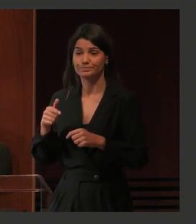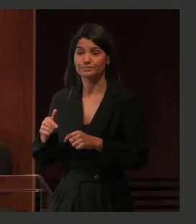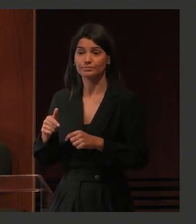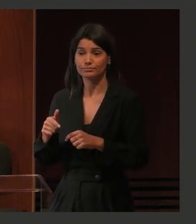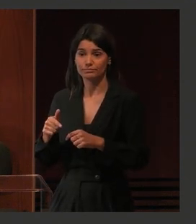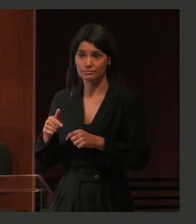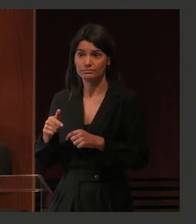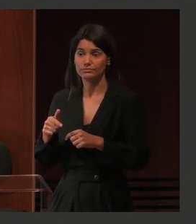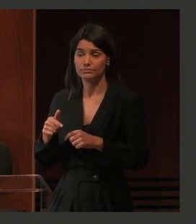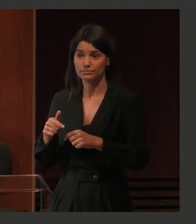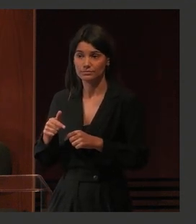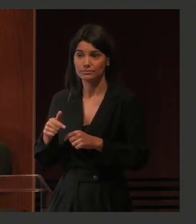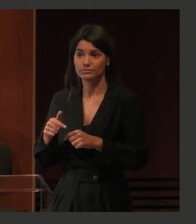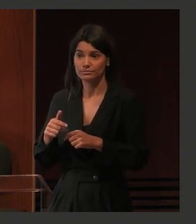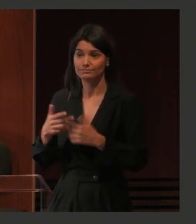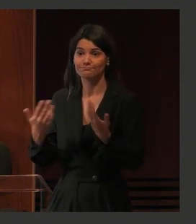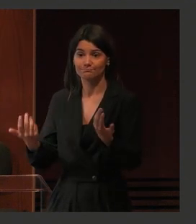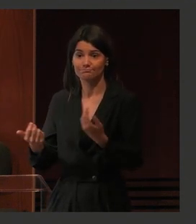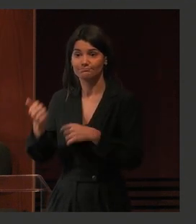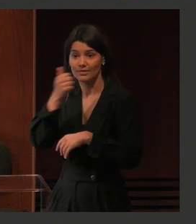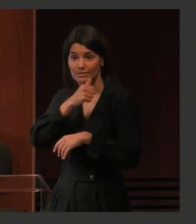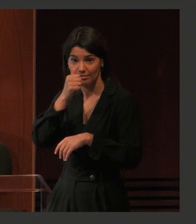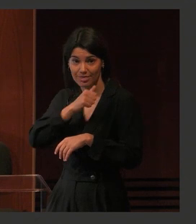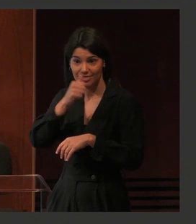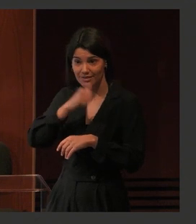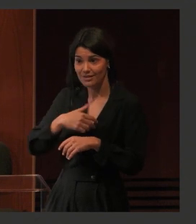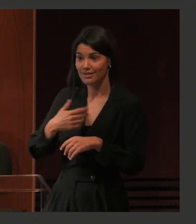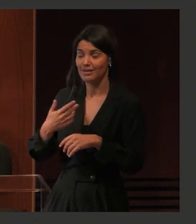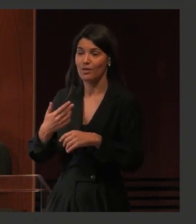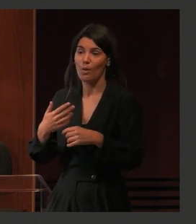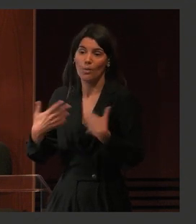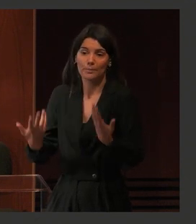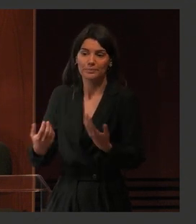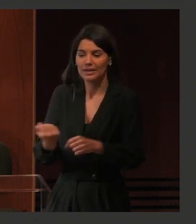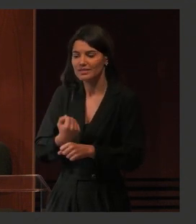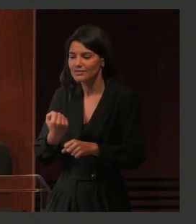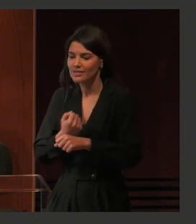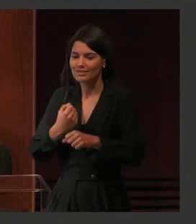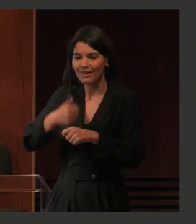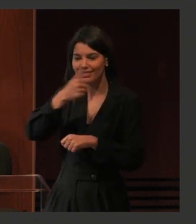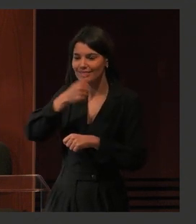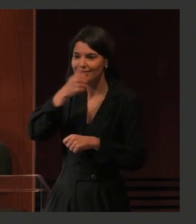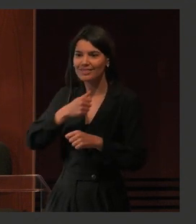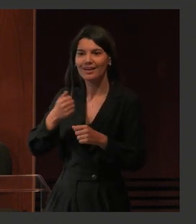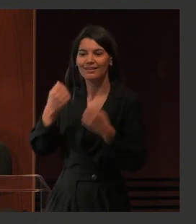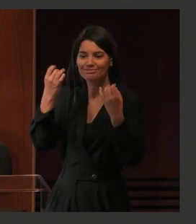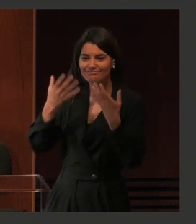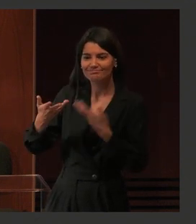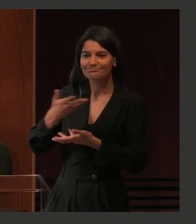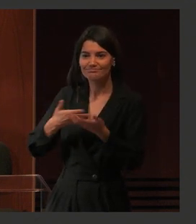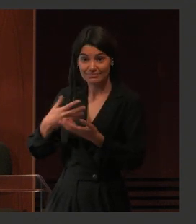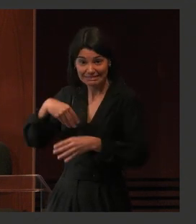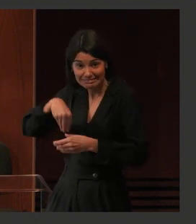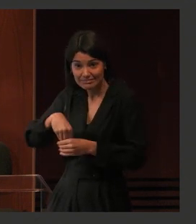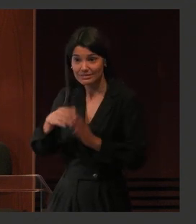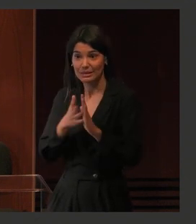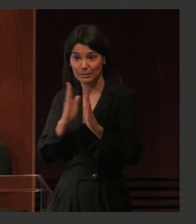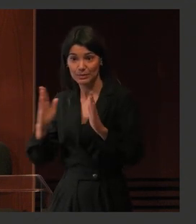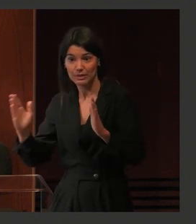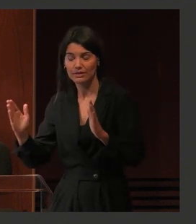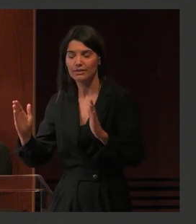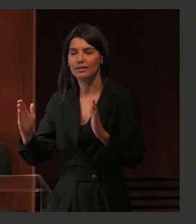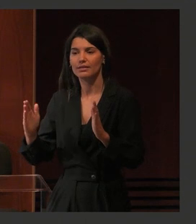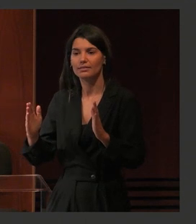objects into the school library, there is education meant, but the people whom you